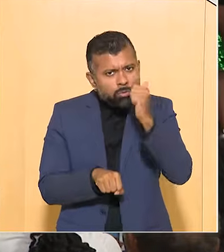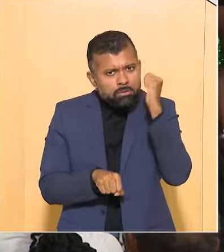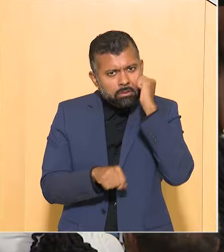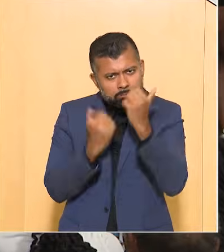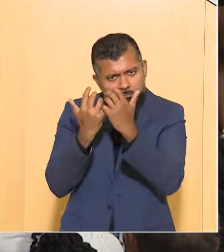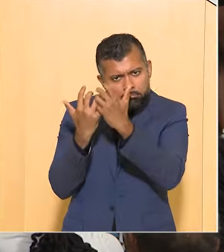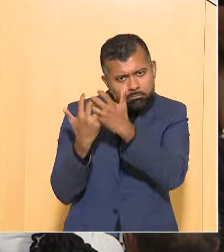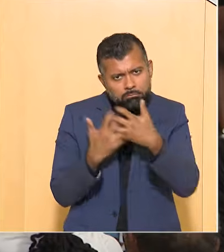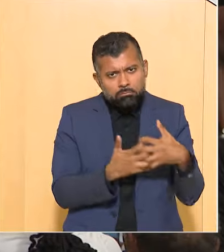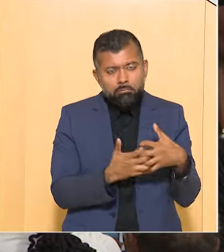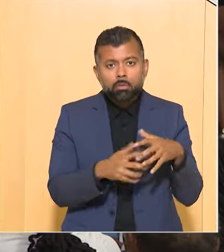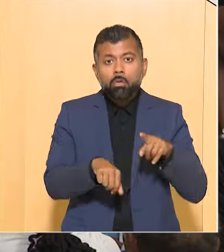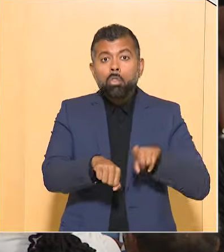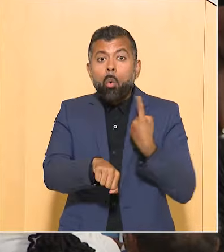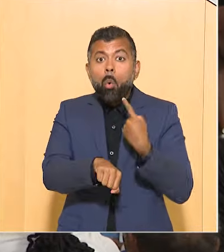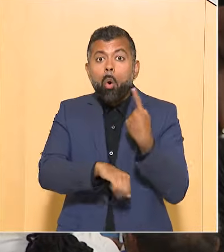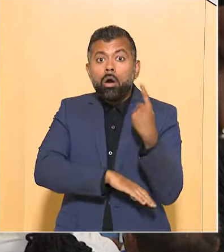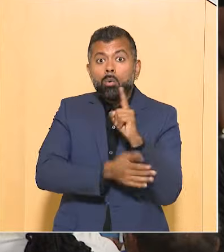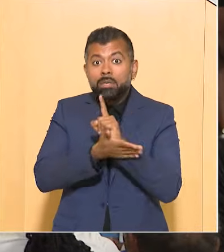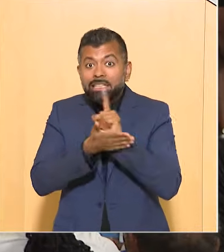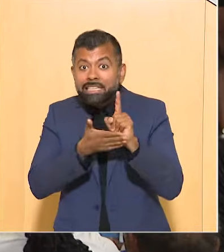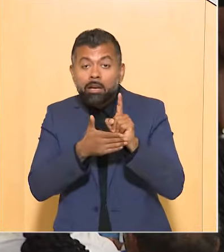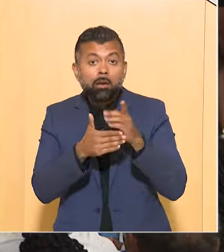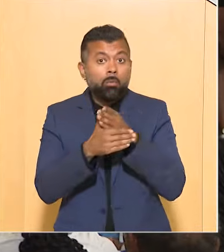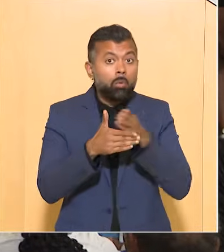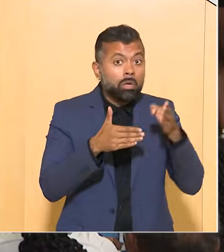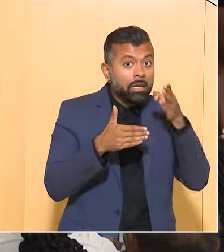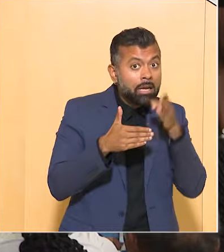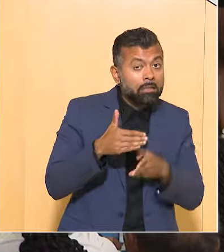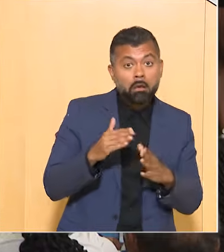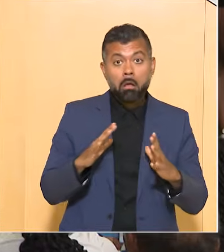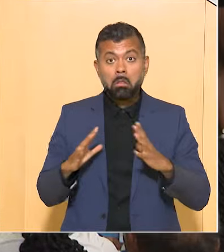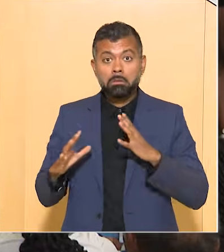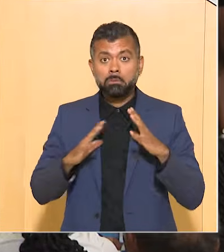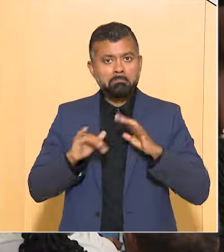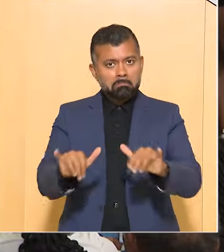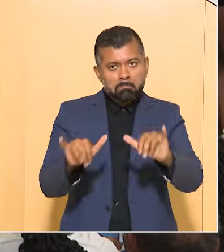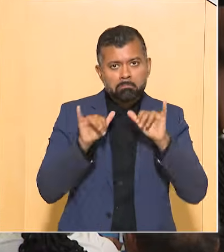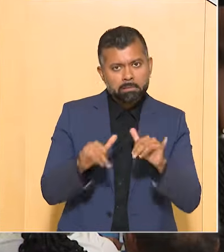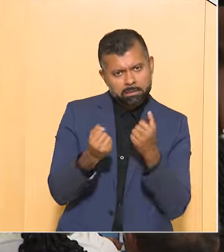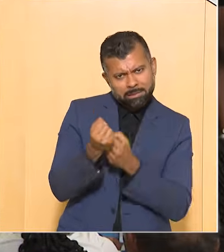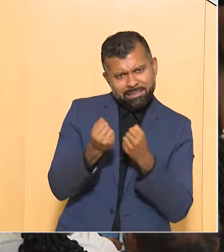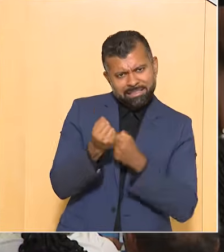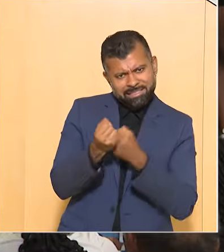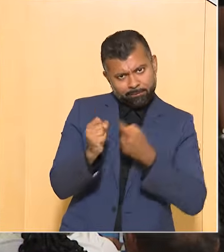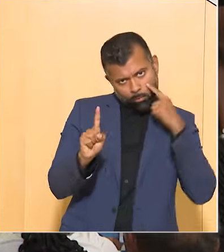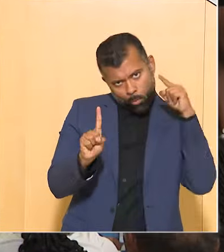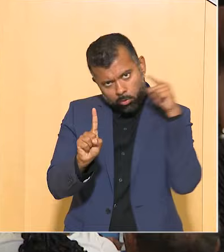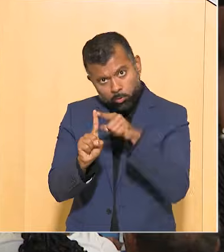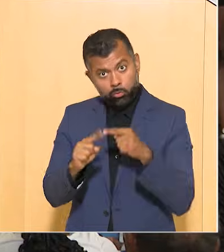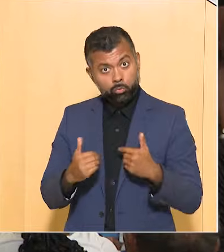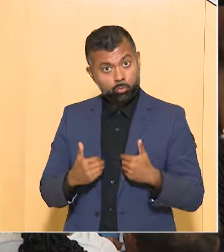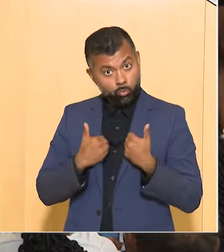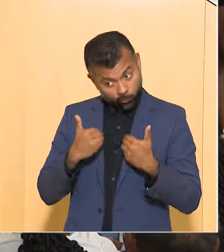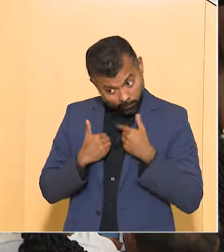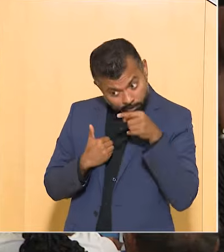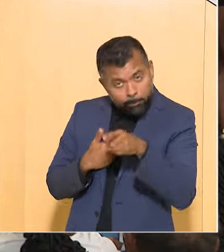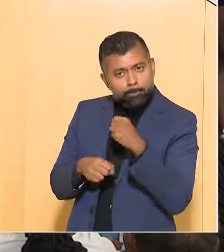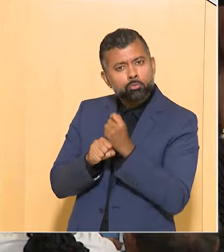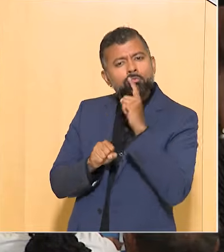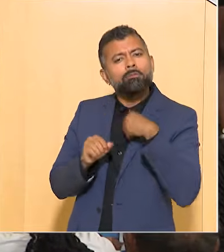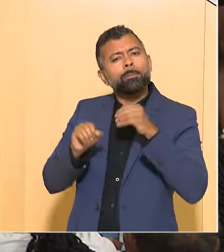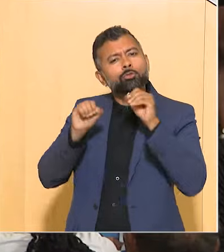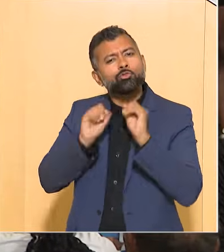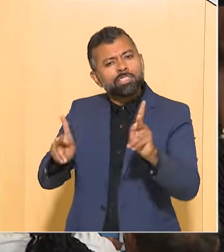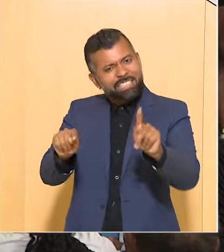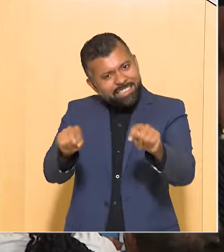even on holidays, to make sure that young people in the District of Columbia have an opportunity. Now, I want to let you